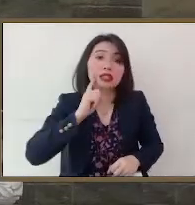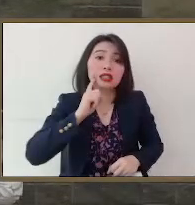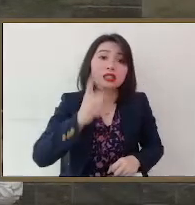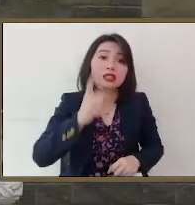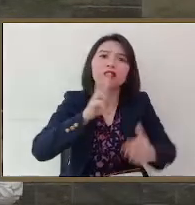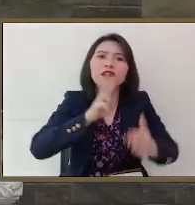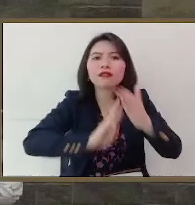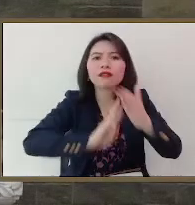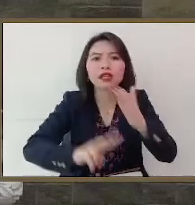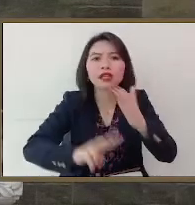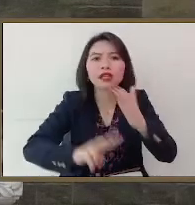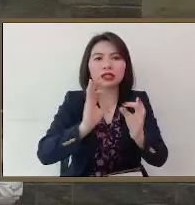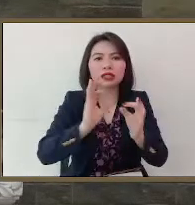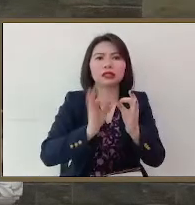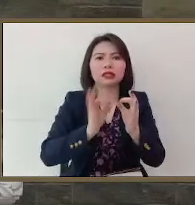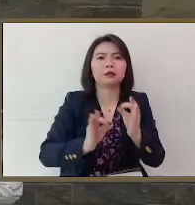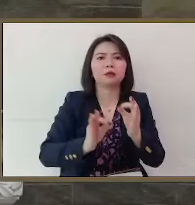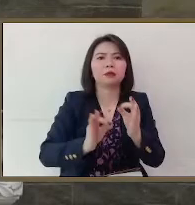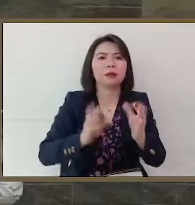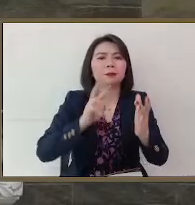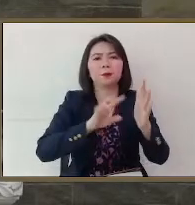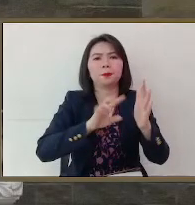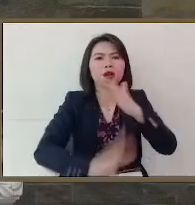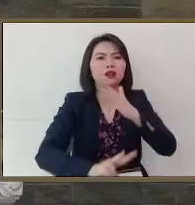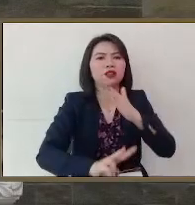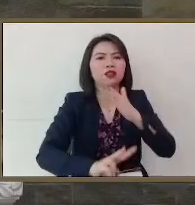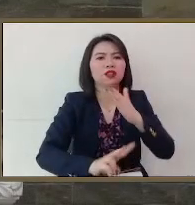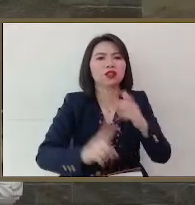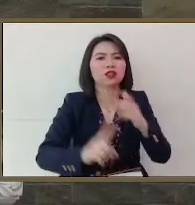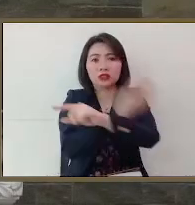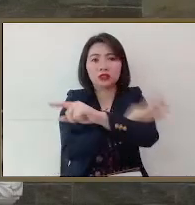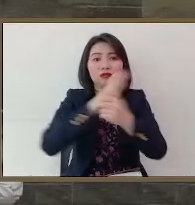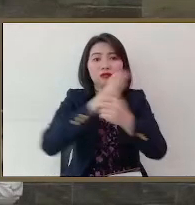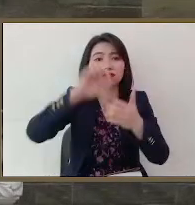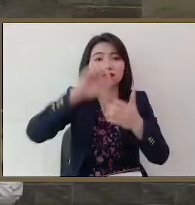And he interpreted the scripture to the Son of God.